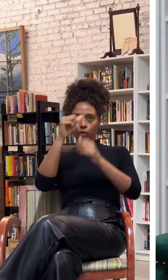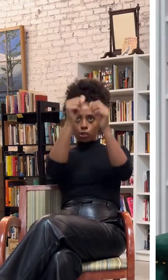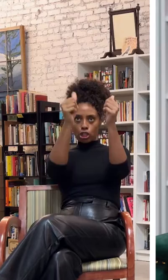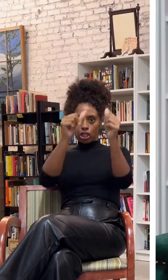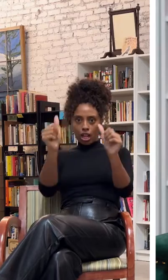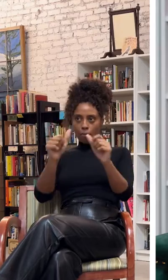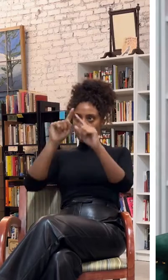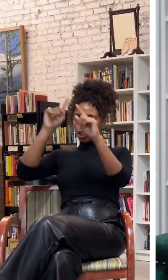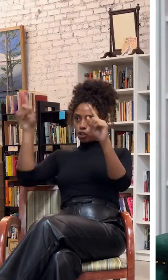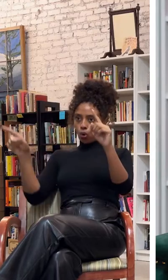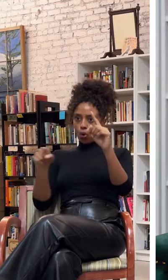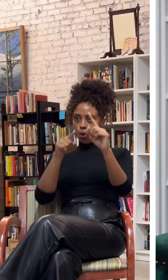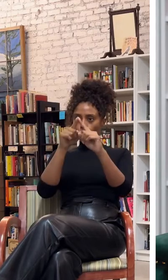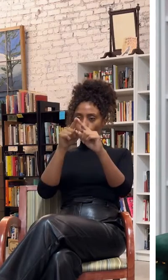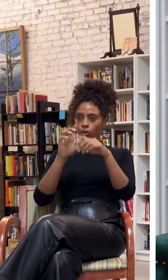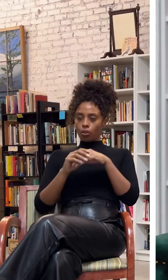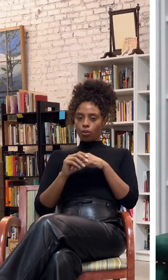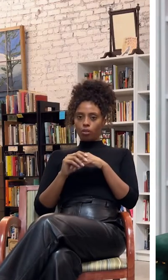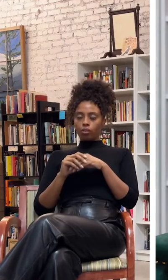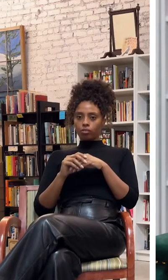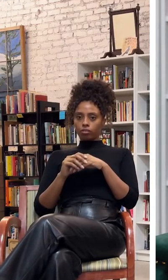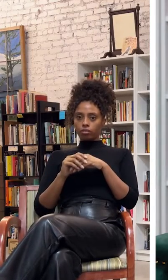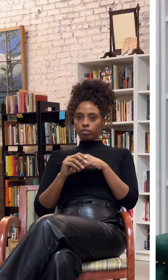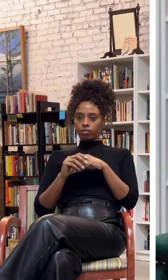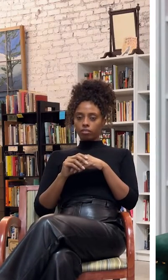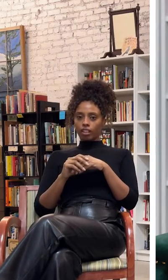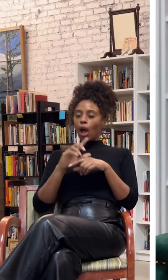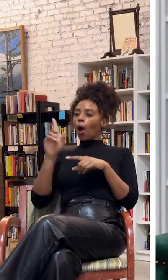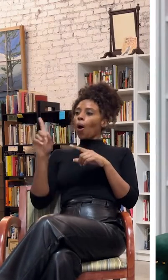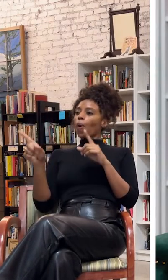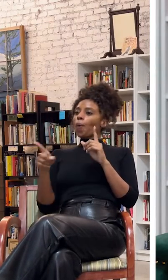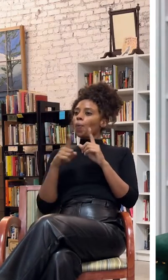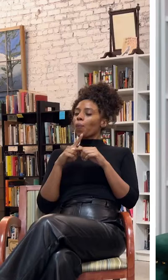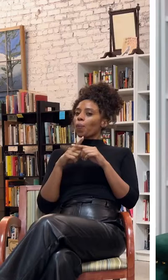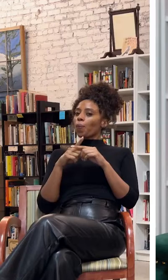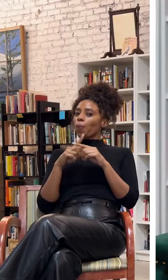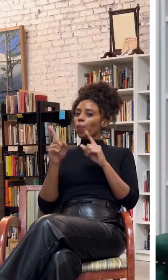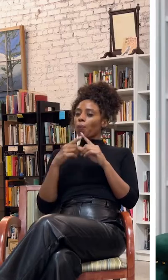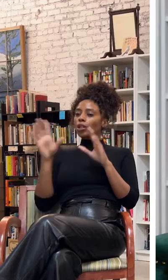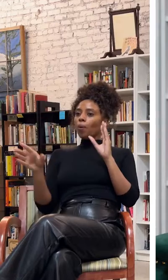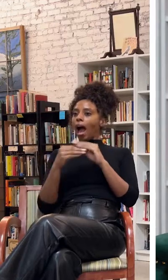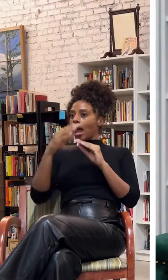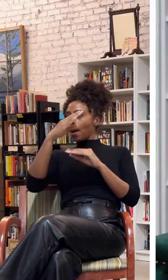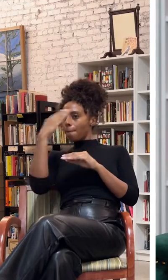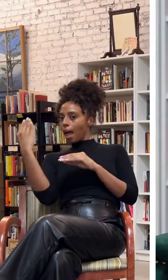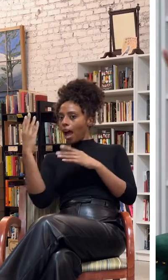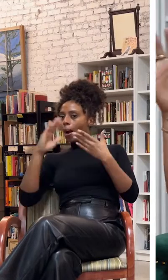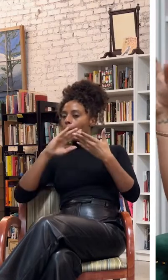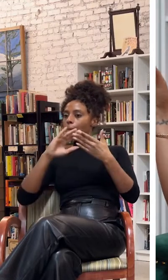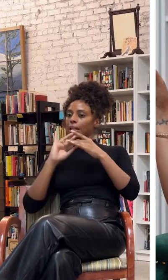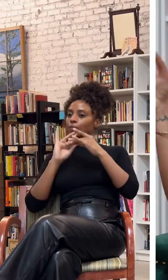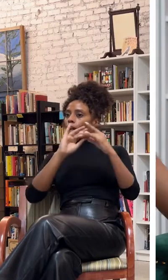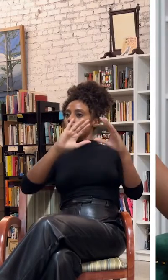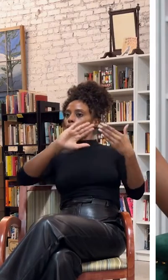would be a circle. Because when we add the Black part, it becomes a communal thing. It's a very we thing, that of like the hundreds